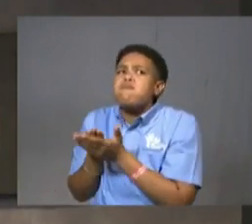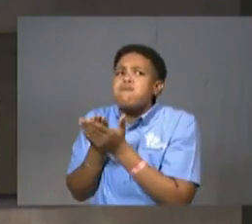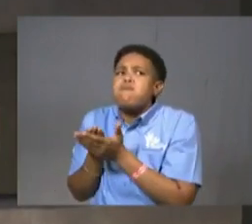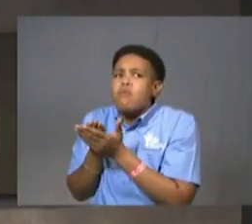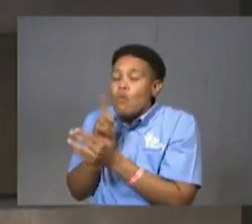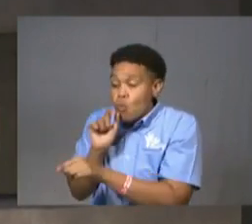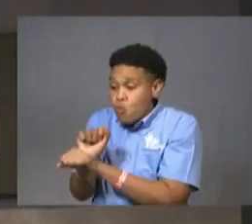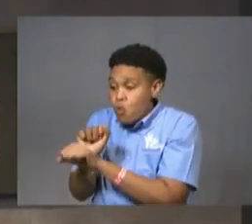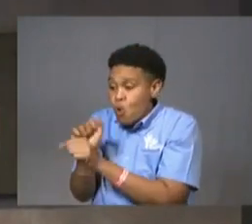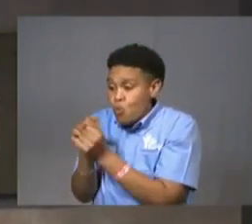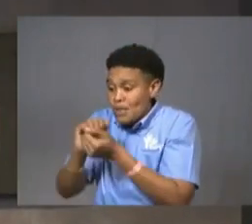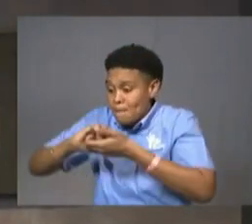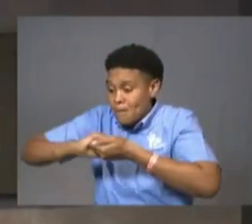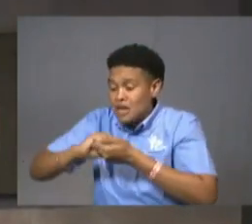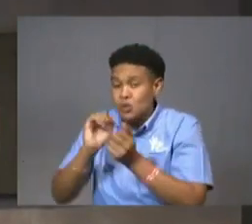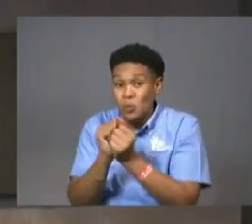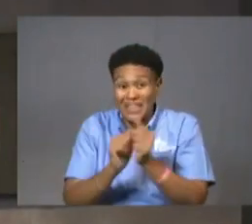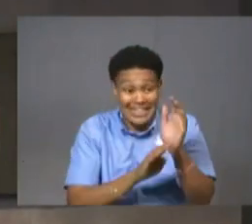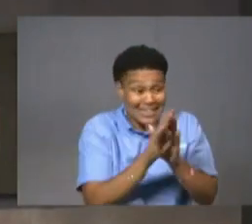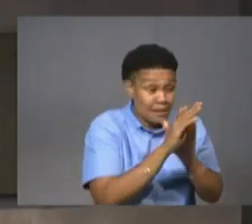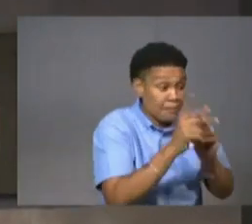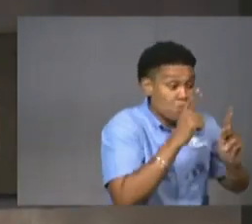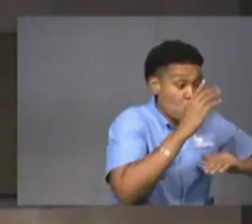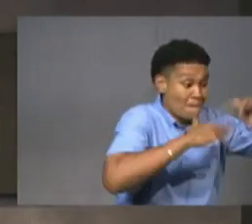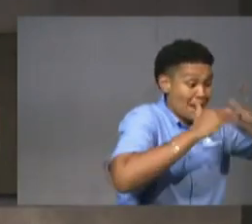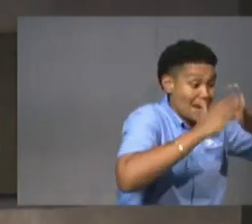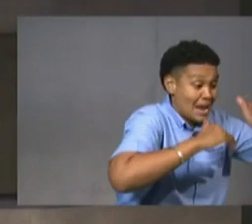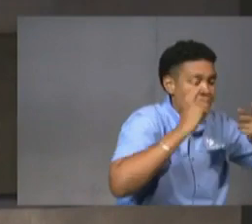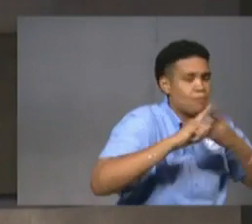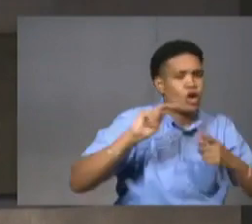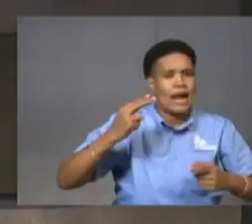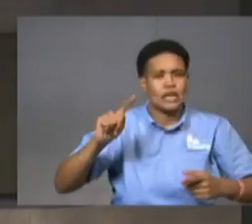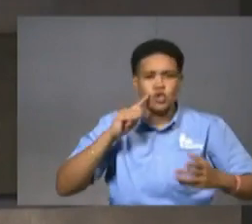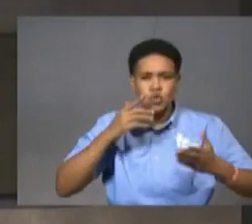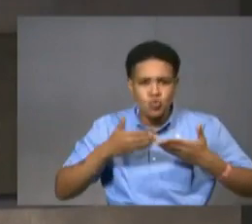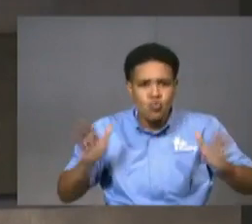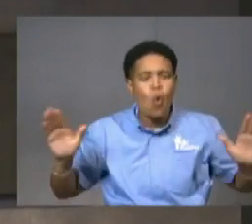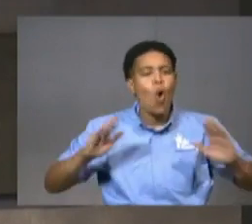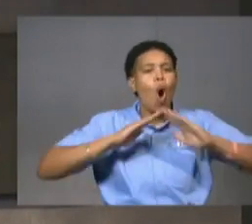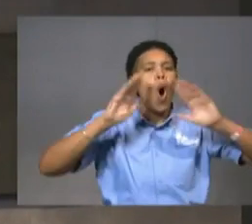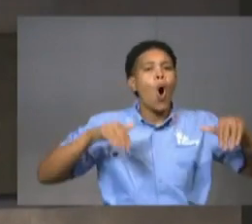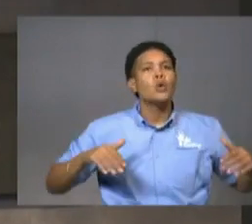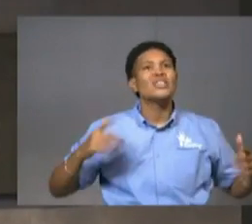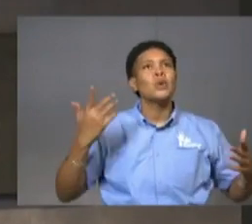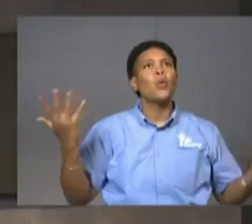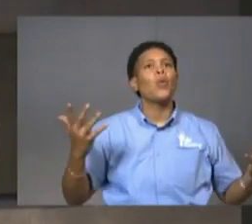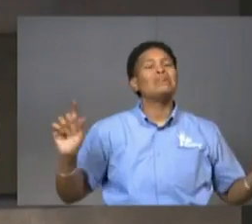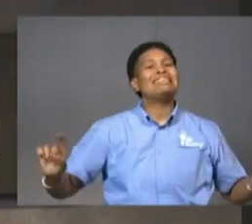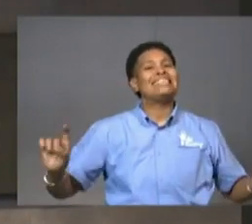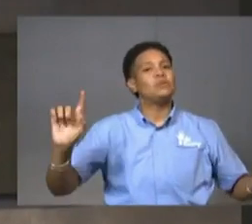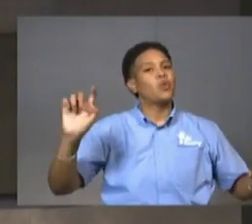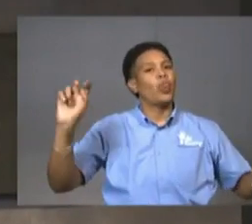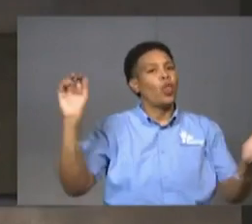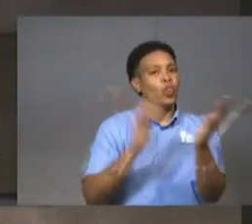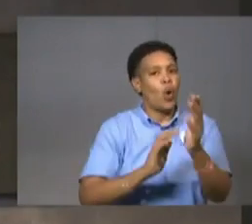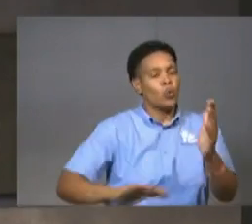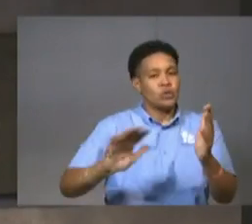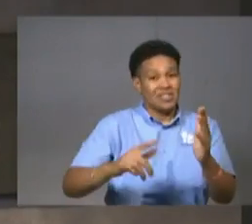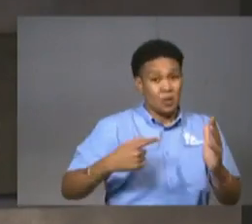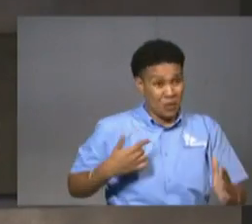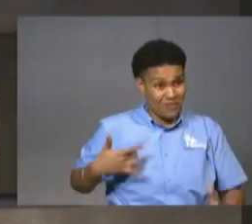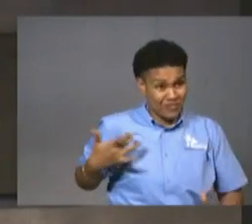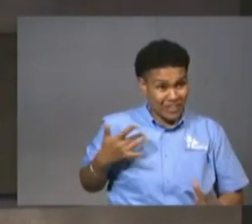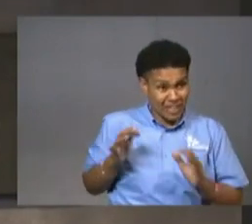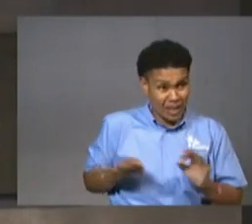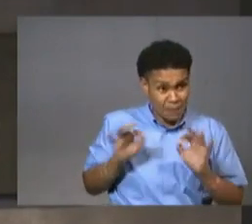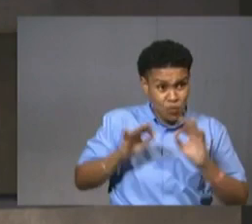and the National Housing Trust to roll out this volume of housing. We feel that it is important that our